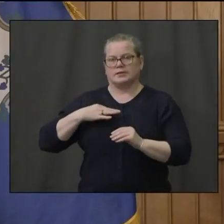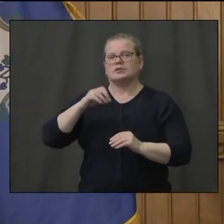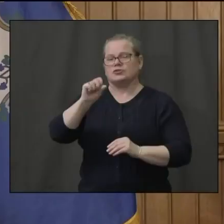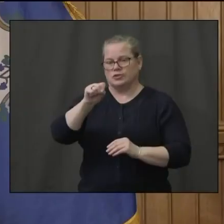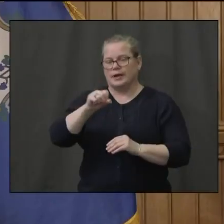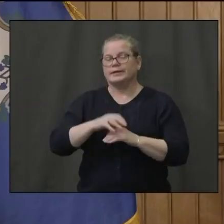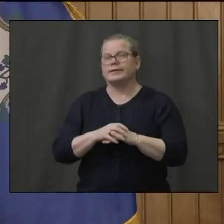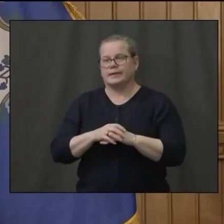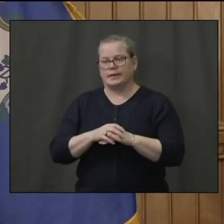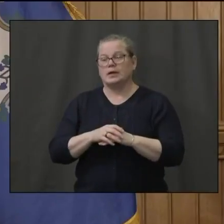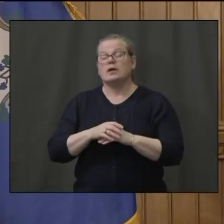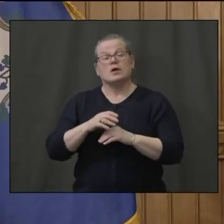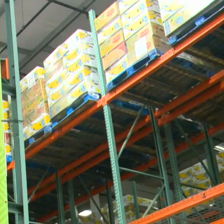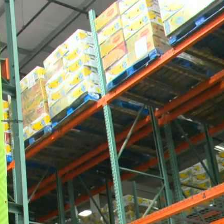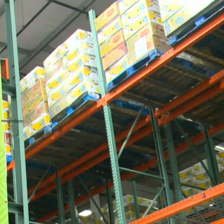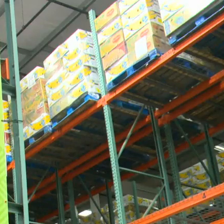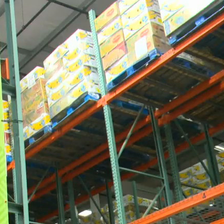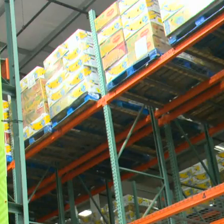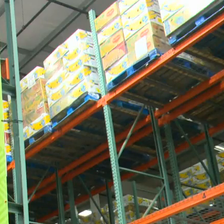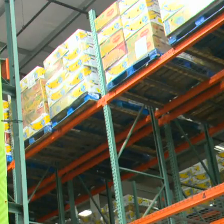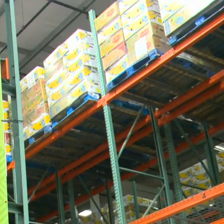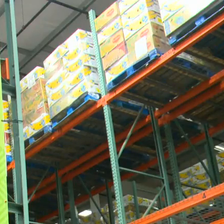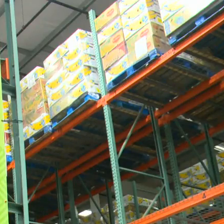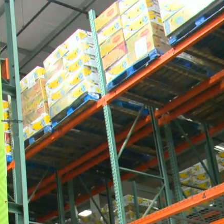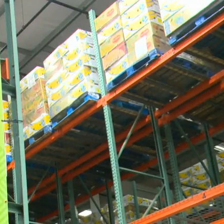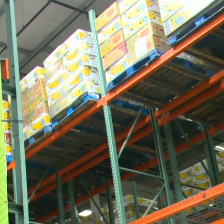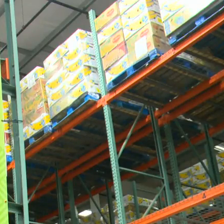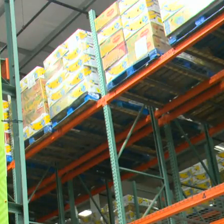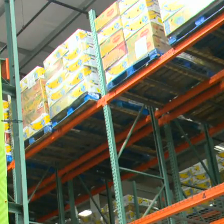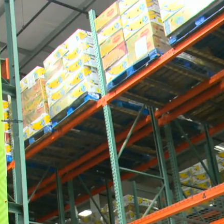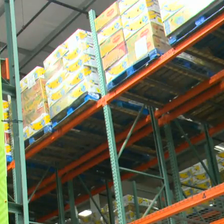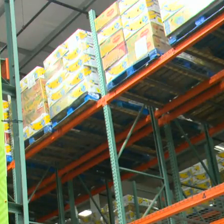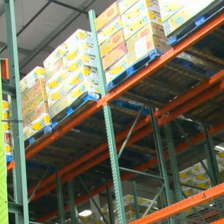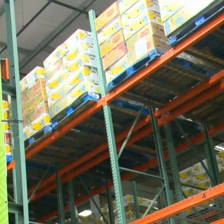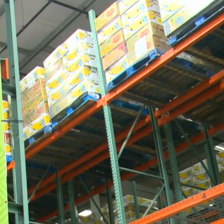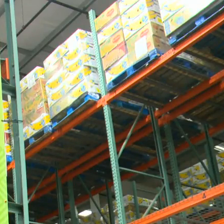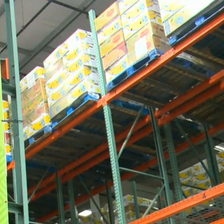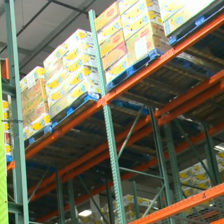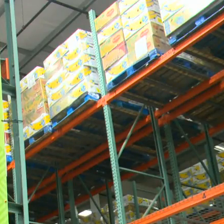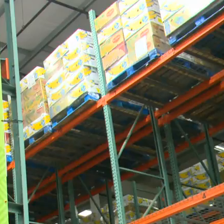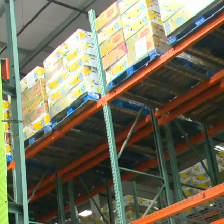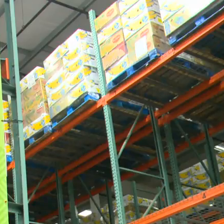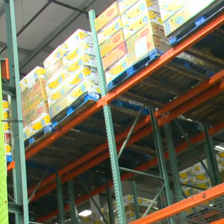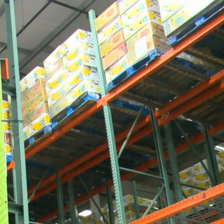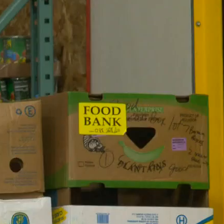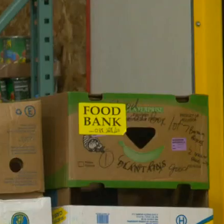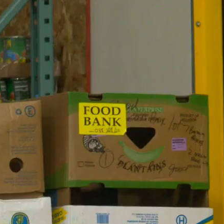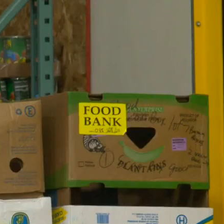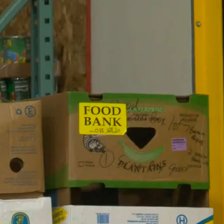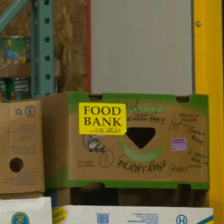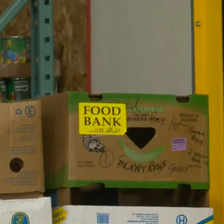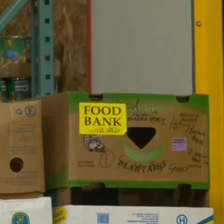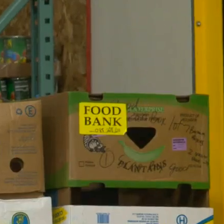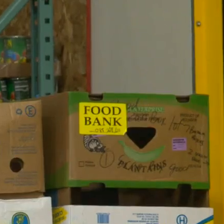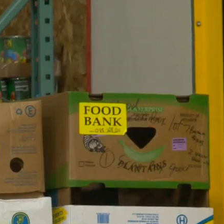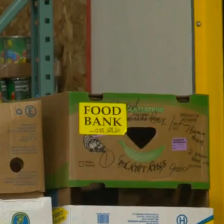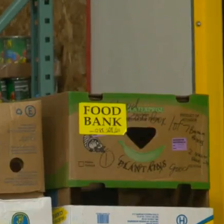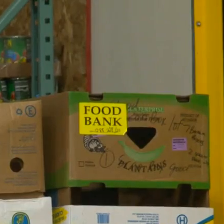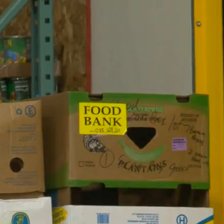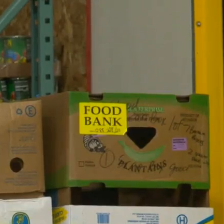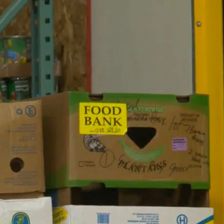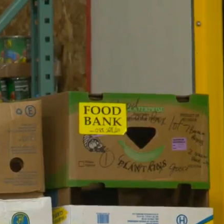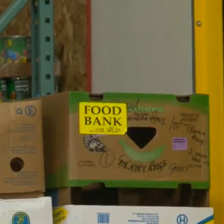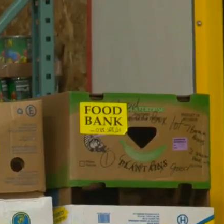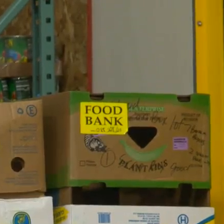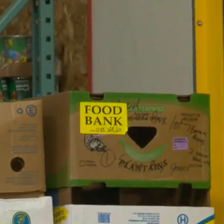also non-medical volunteers. You know, I need folks, at Food Share and Food Bank. A lot of the folks who used to volunteer there, maybe a